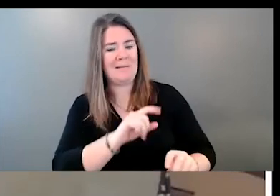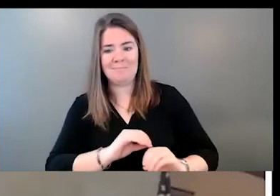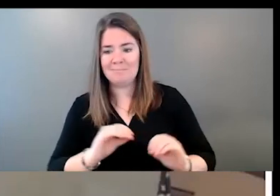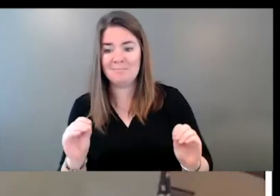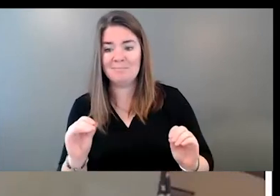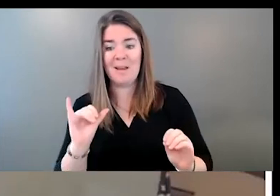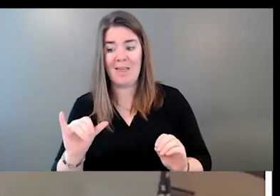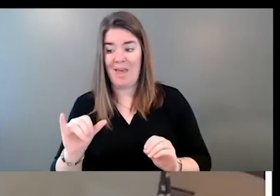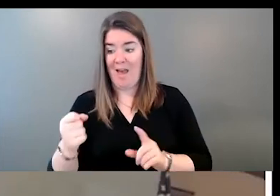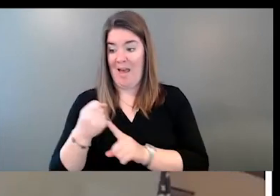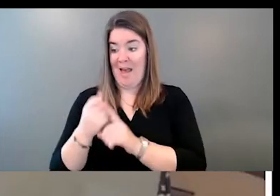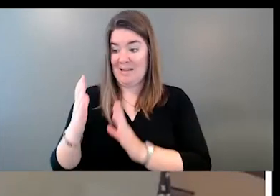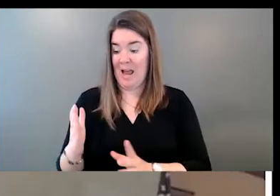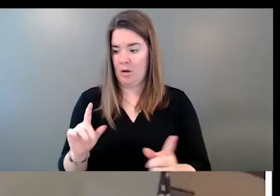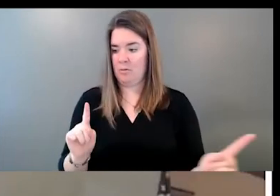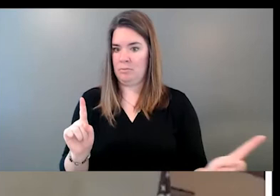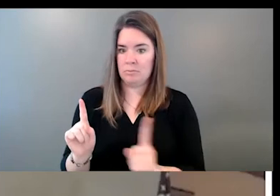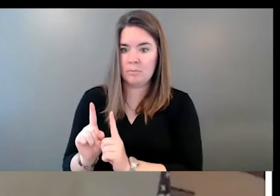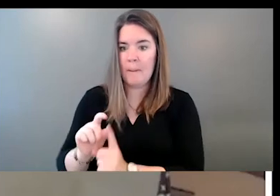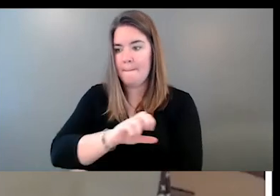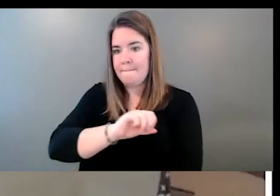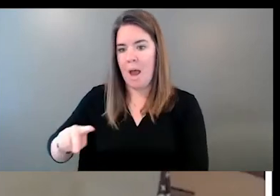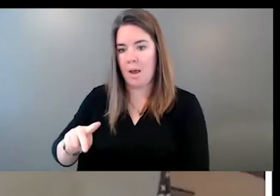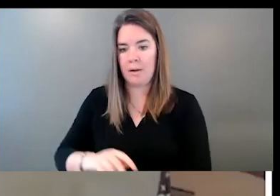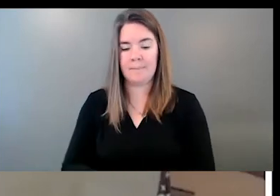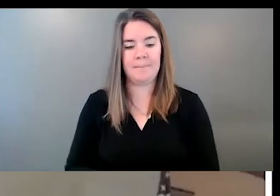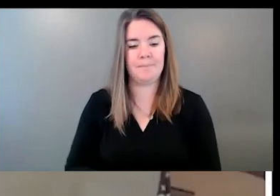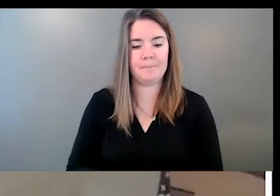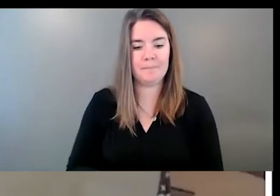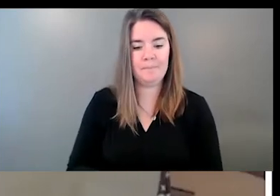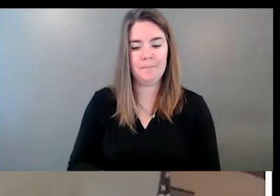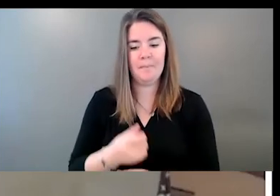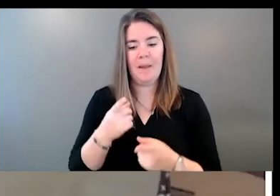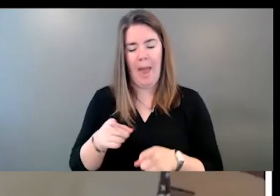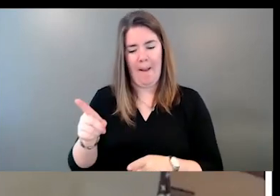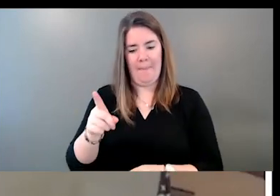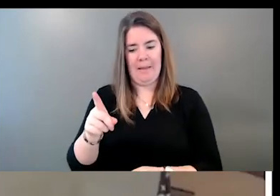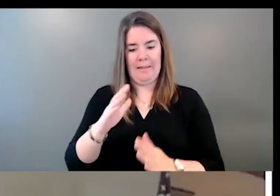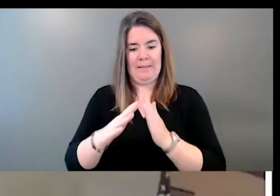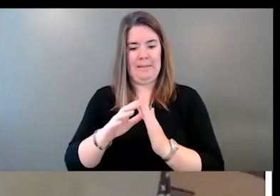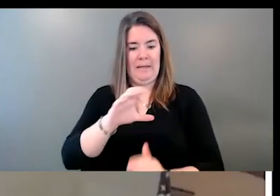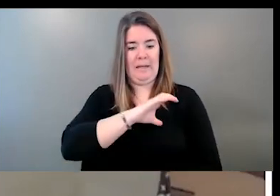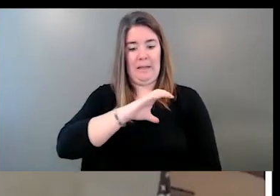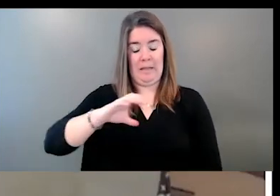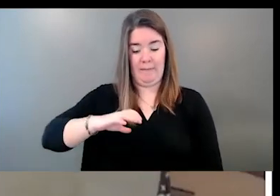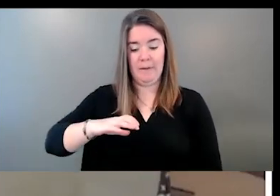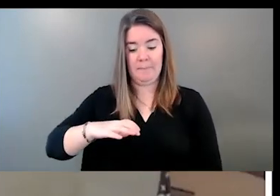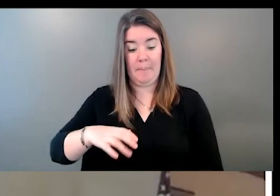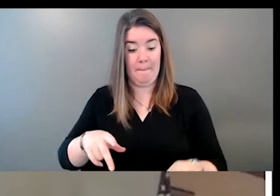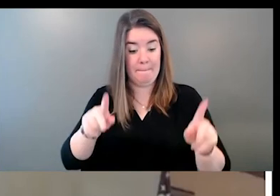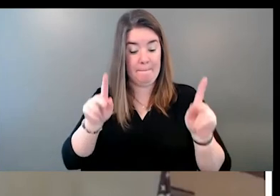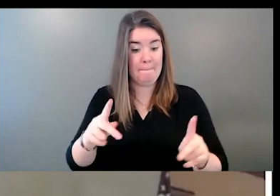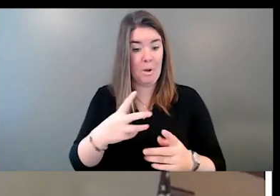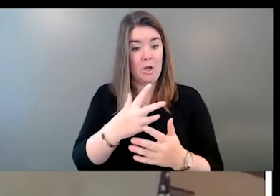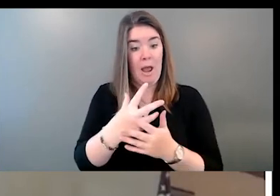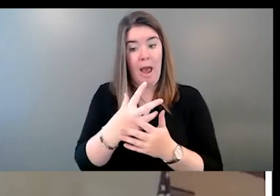In one Cleveland case, while the domestic violence perpetrator was out on supervised release with a no contact order, he assaulted